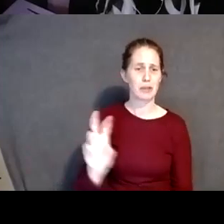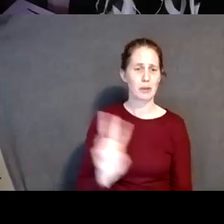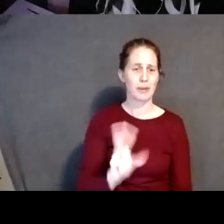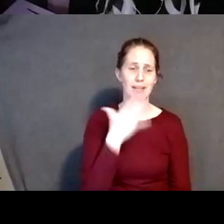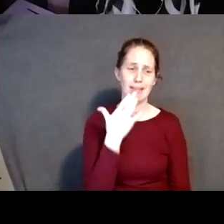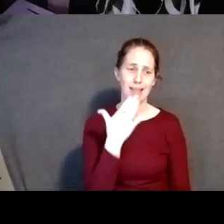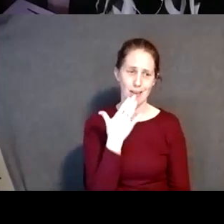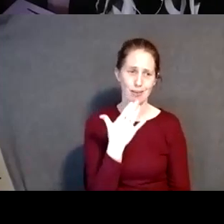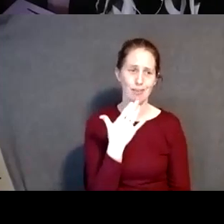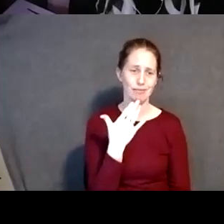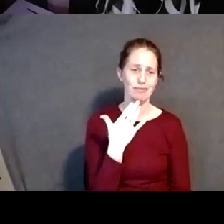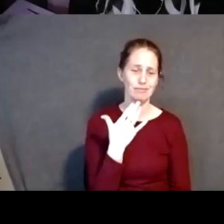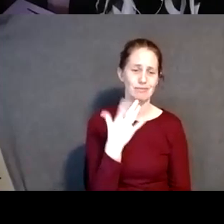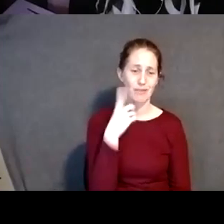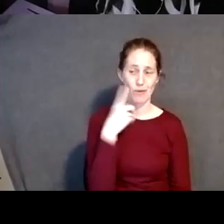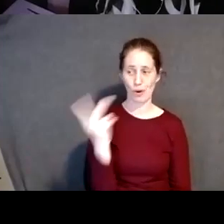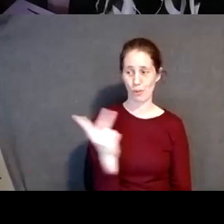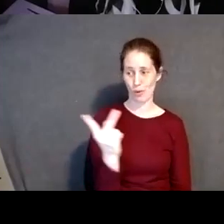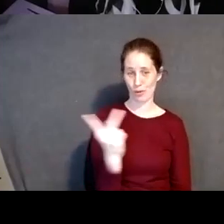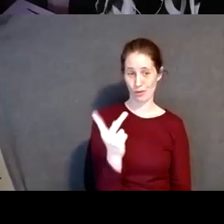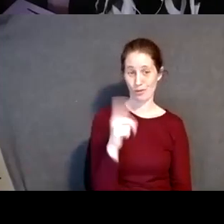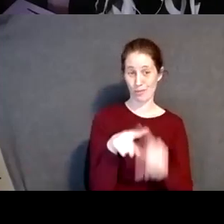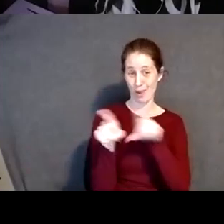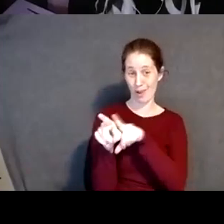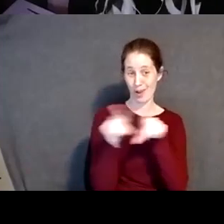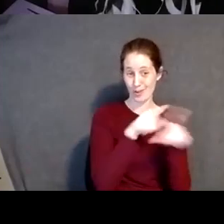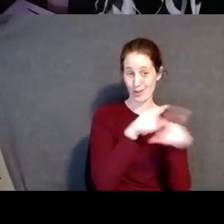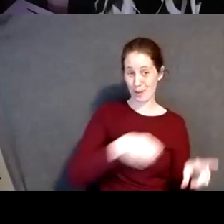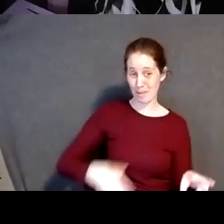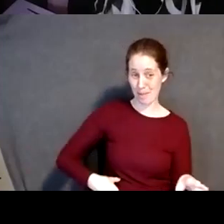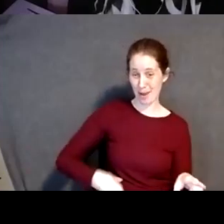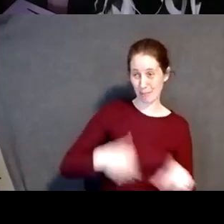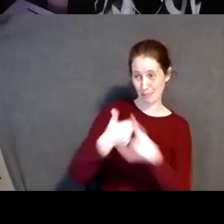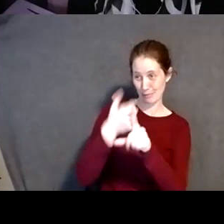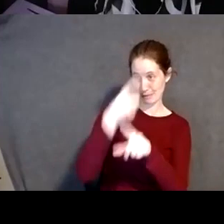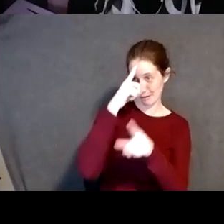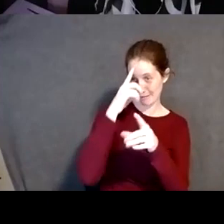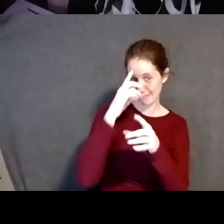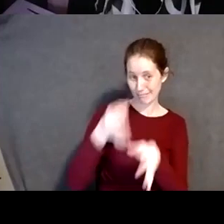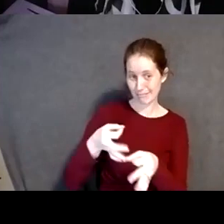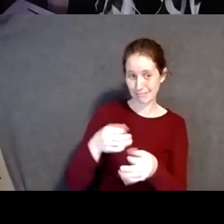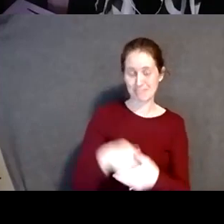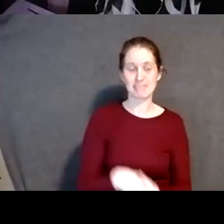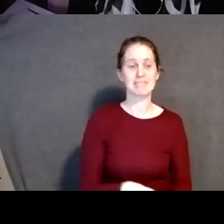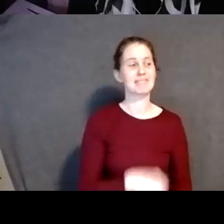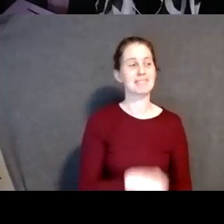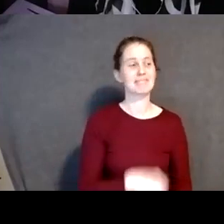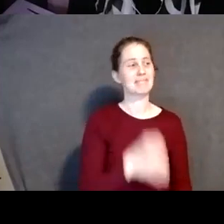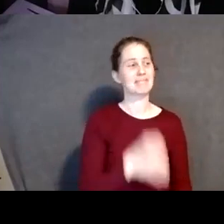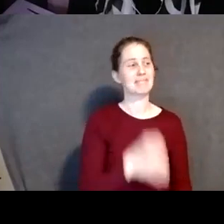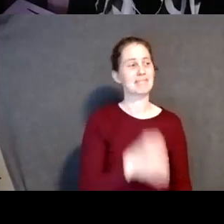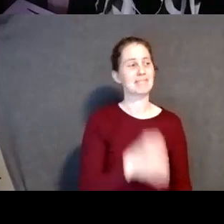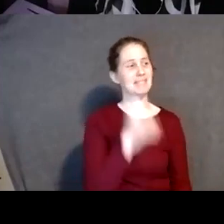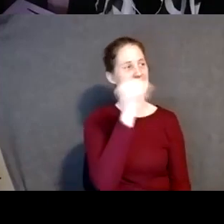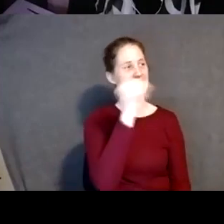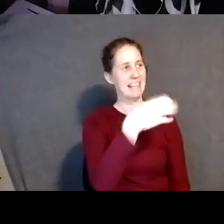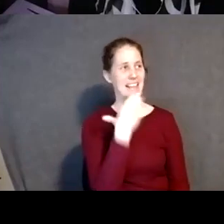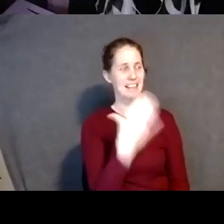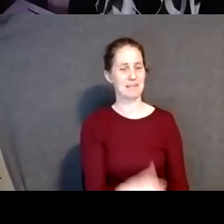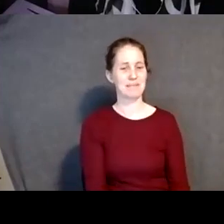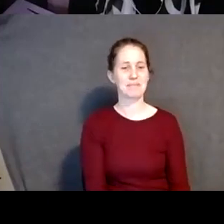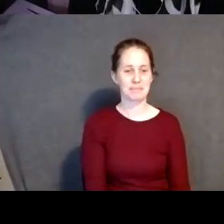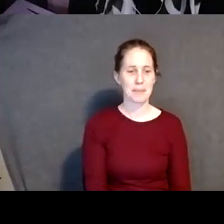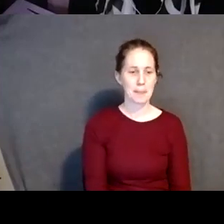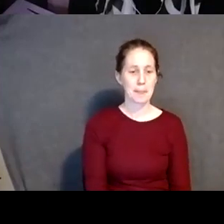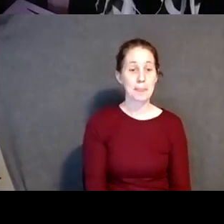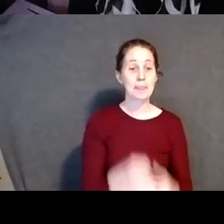you to the two of you, but also to the mayor who made that decision. Yeah, good stuff. Thank you. Thank you. Can we have